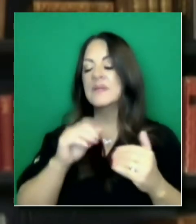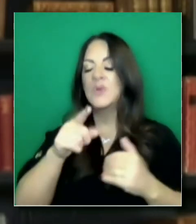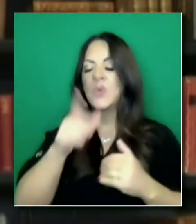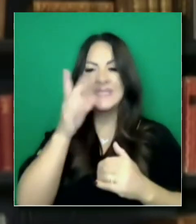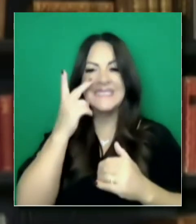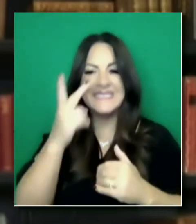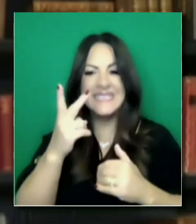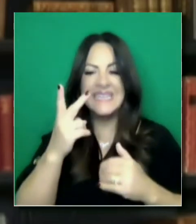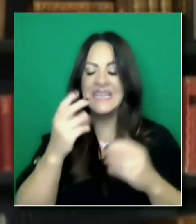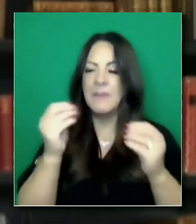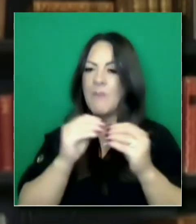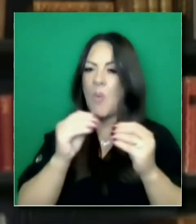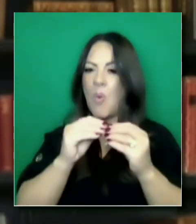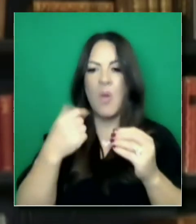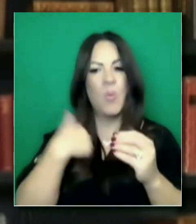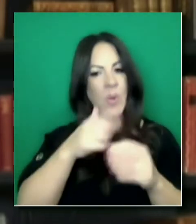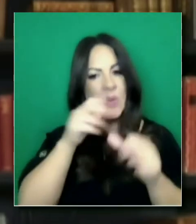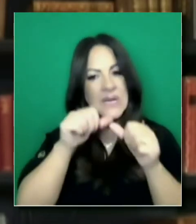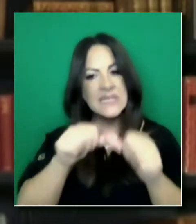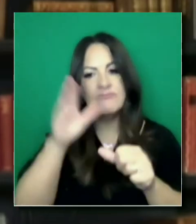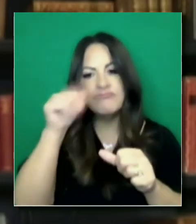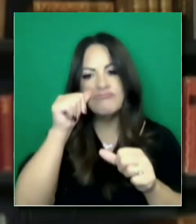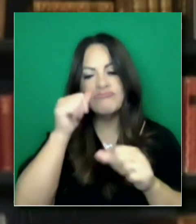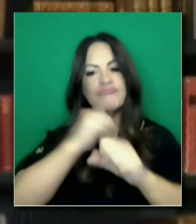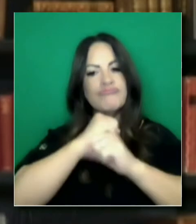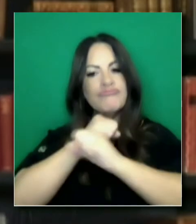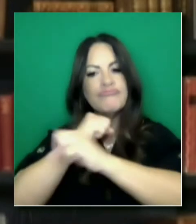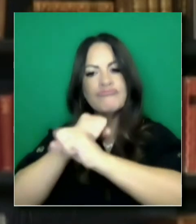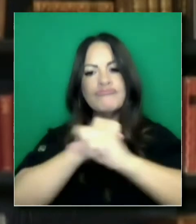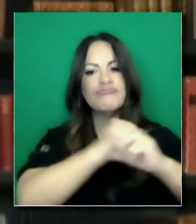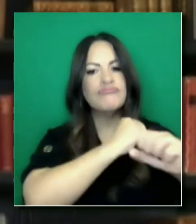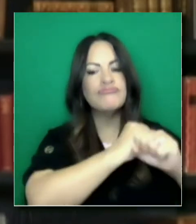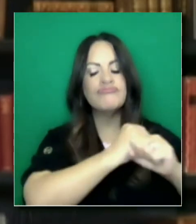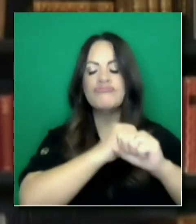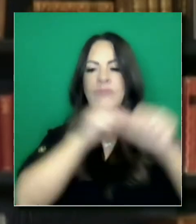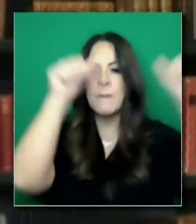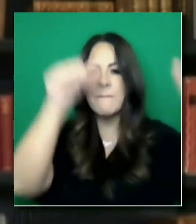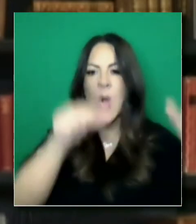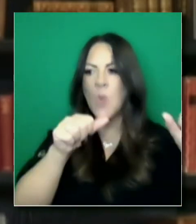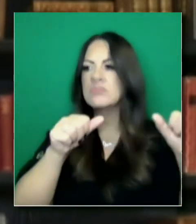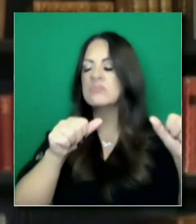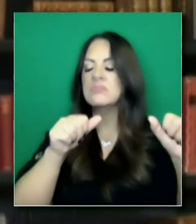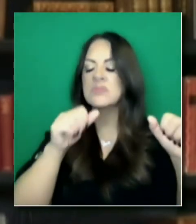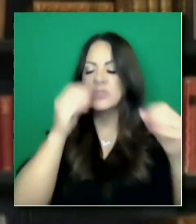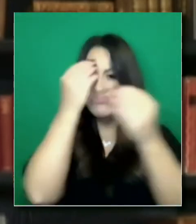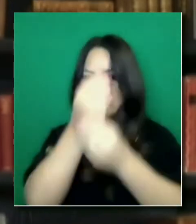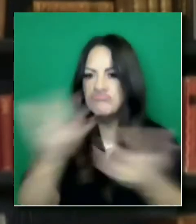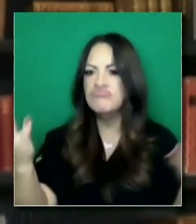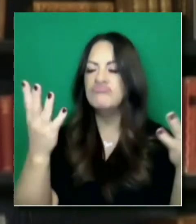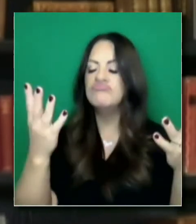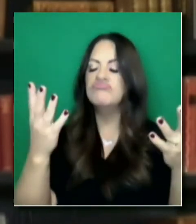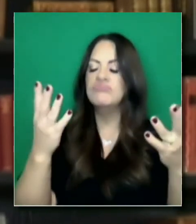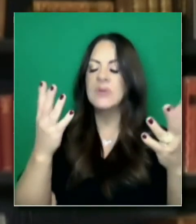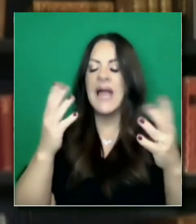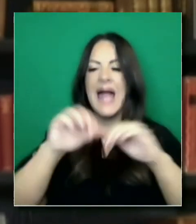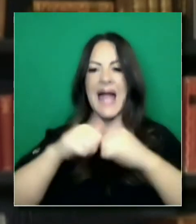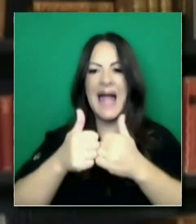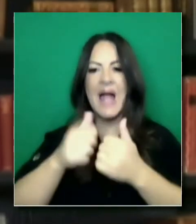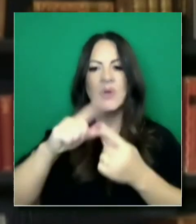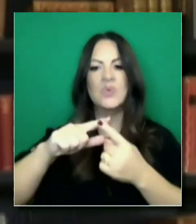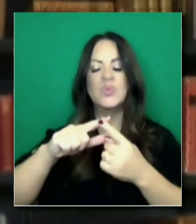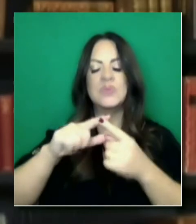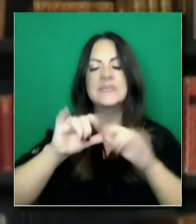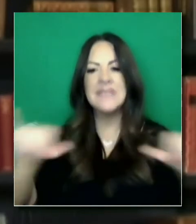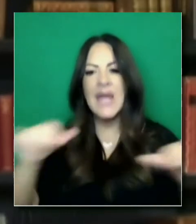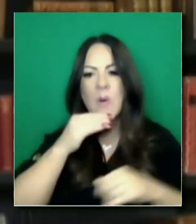new messaging, in-store messaging in grocery stores, as well as more culturally competent messaging on social media to connect